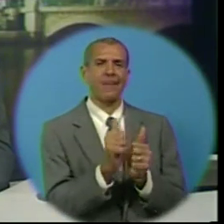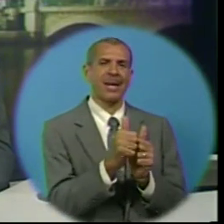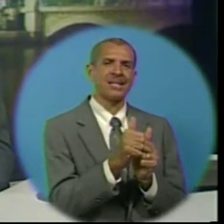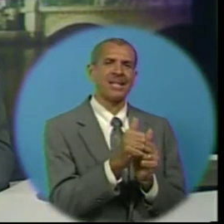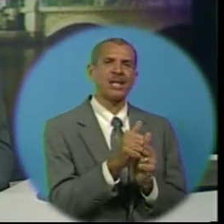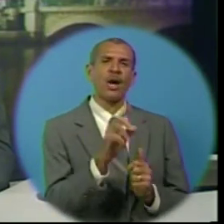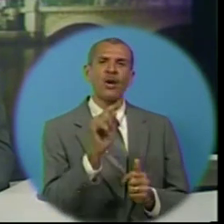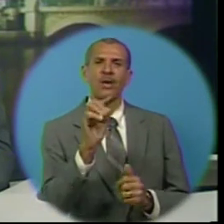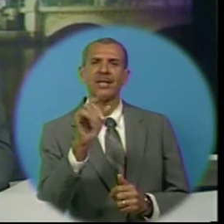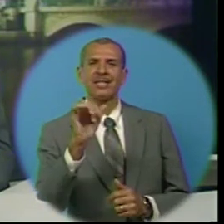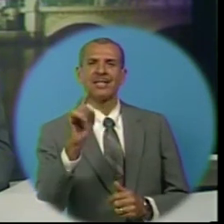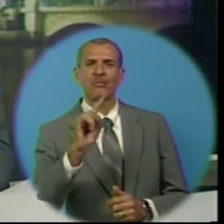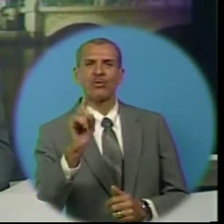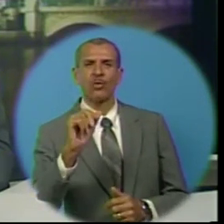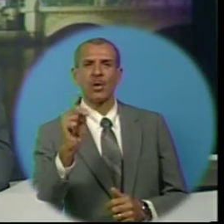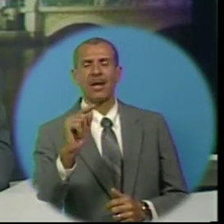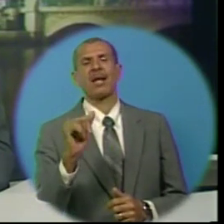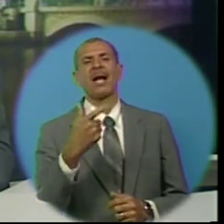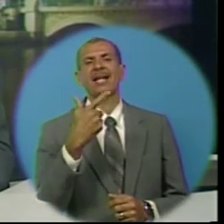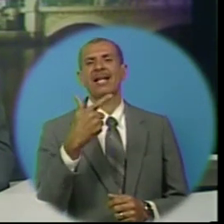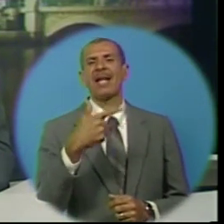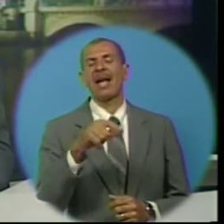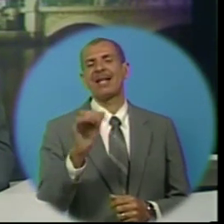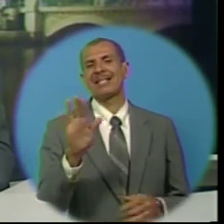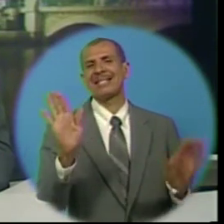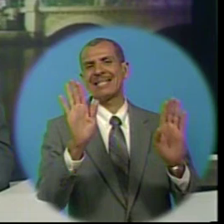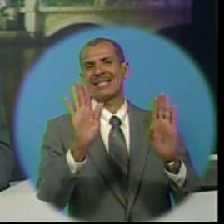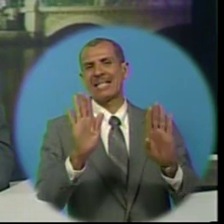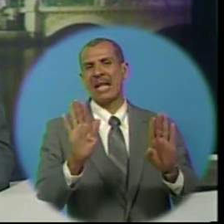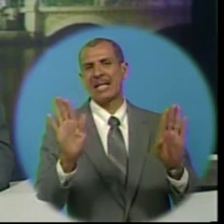final of the Banks Champions Cup this coming Sunday.